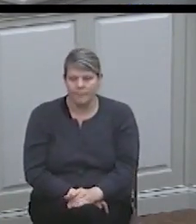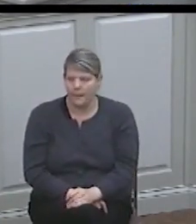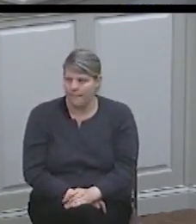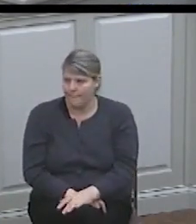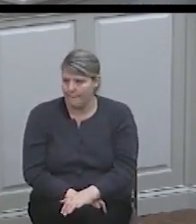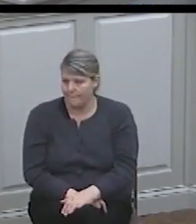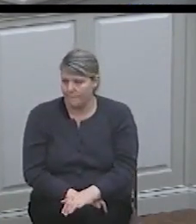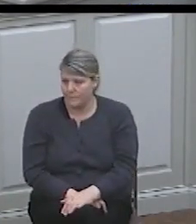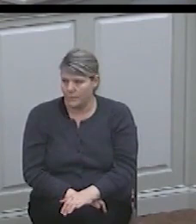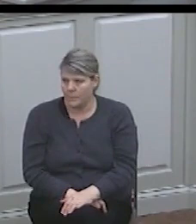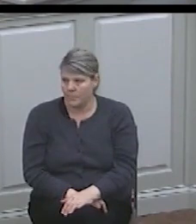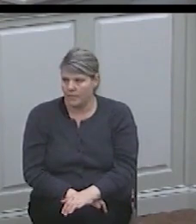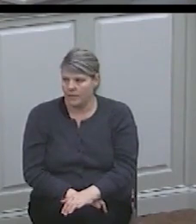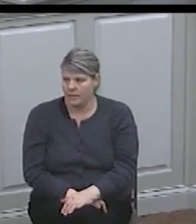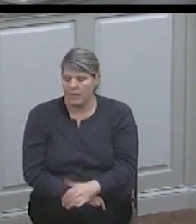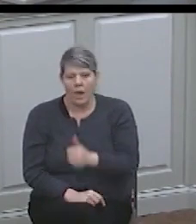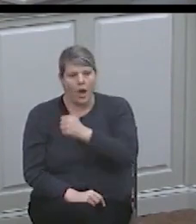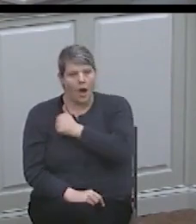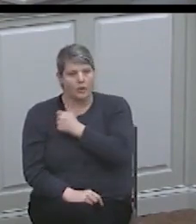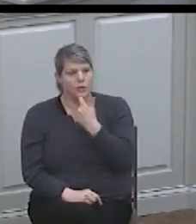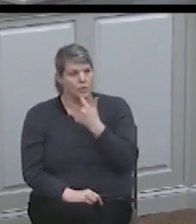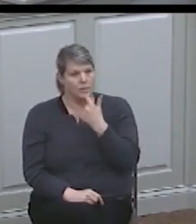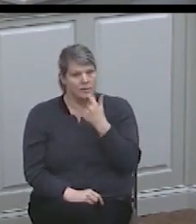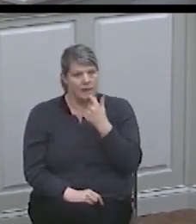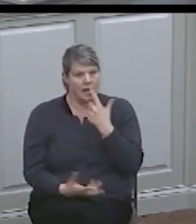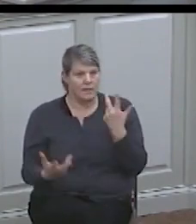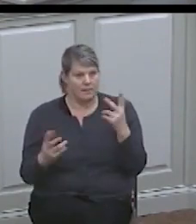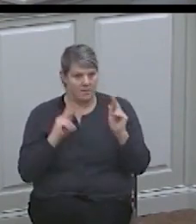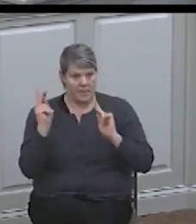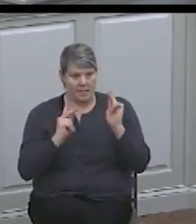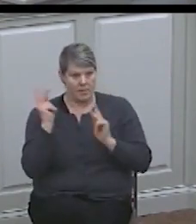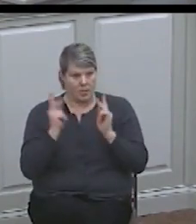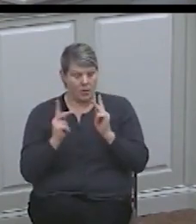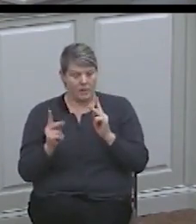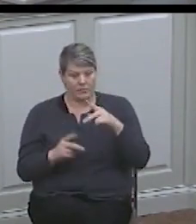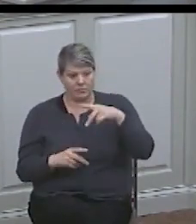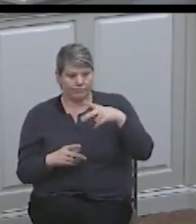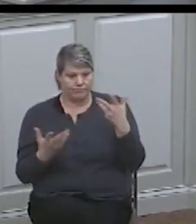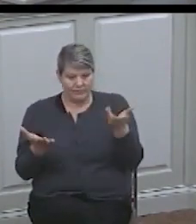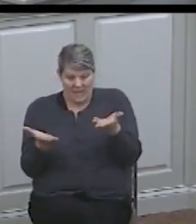And private citizens can contribute as well, right? Correct.